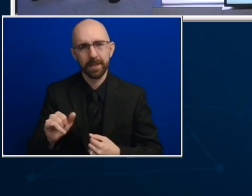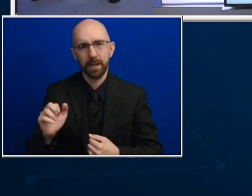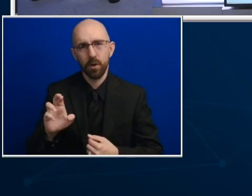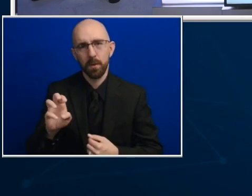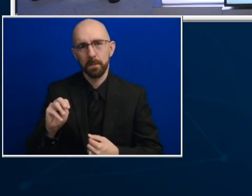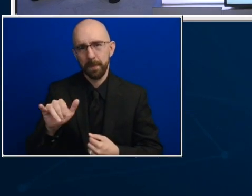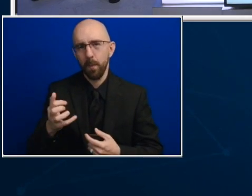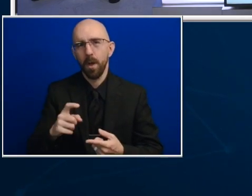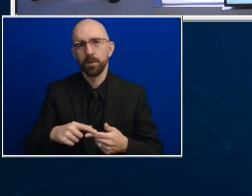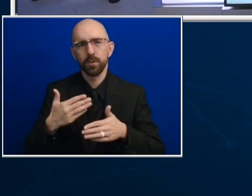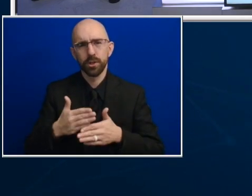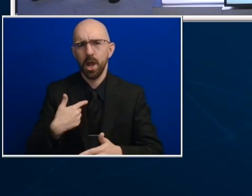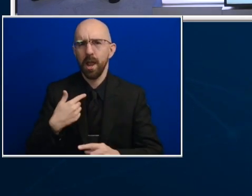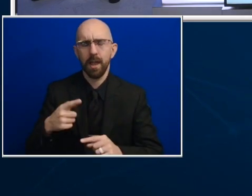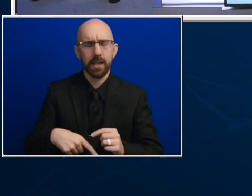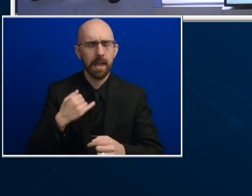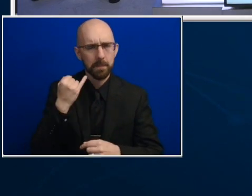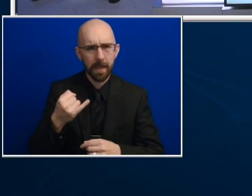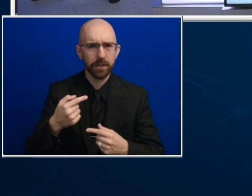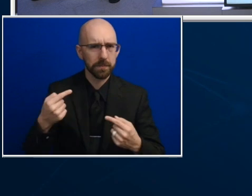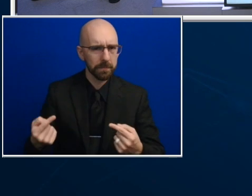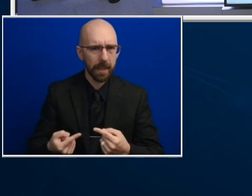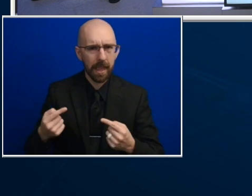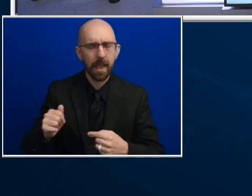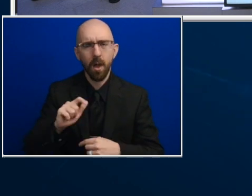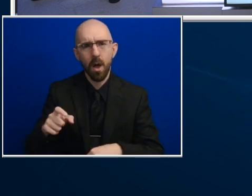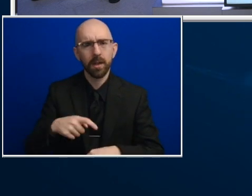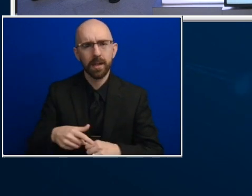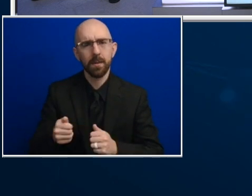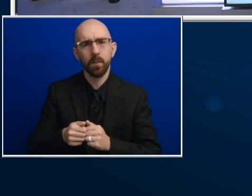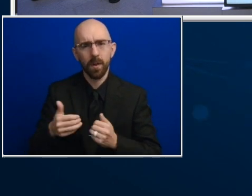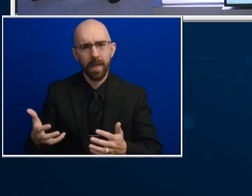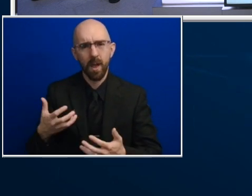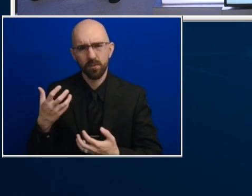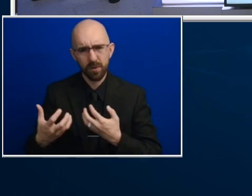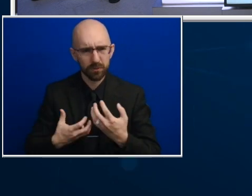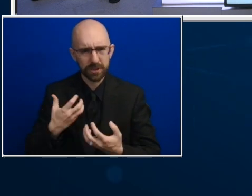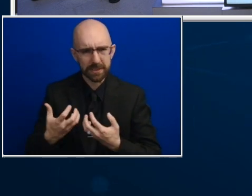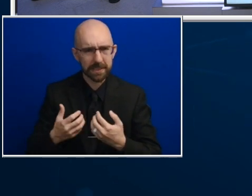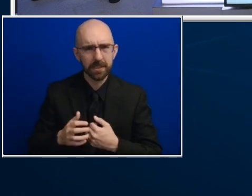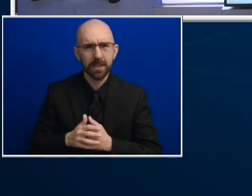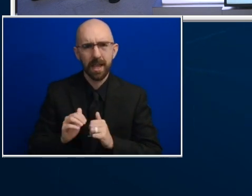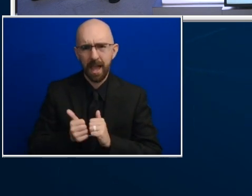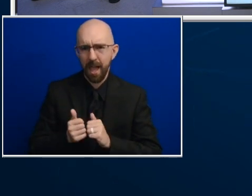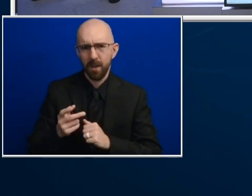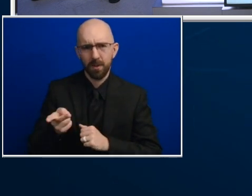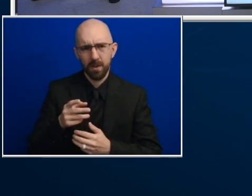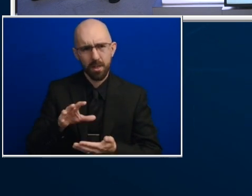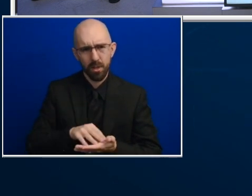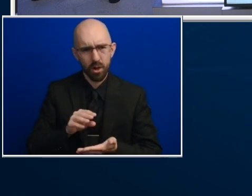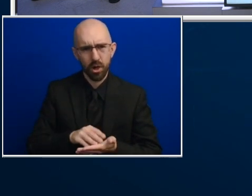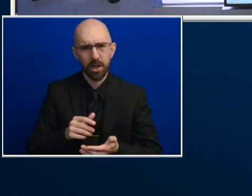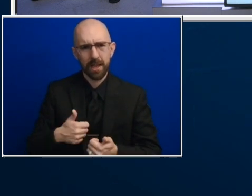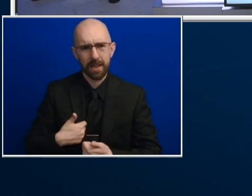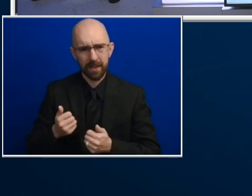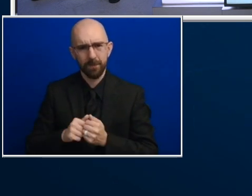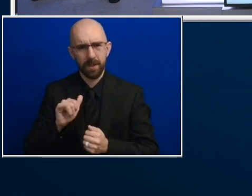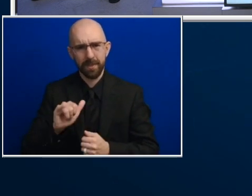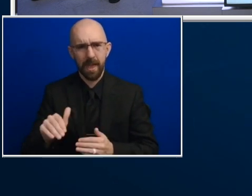I can't imagine being in pain all the time without being super grouchy. How did you learn to live with it happening all the